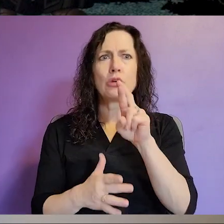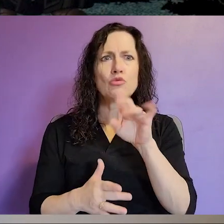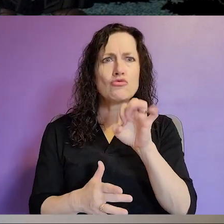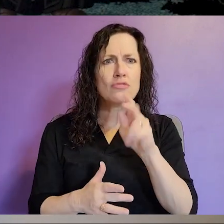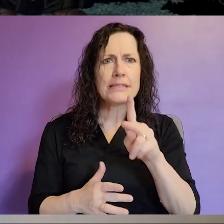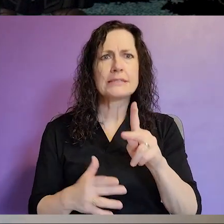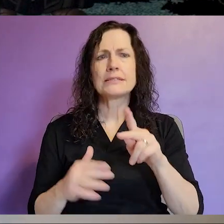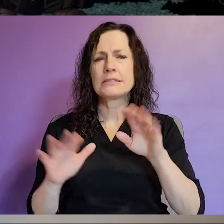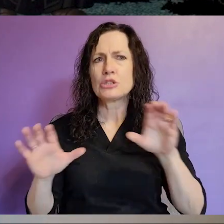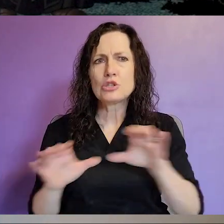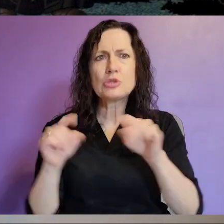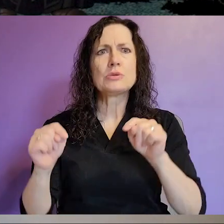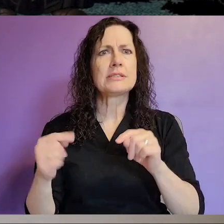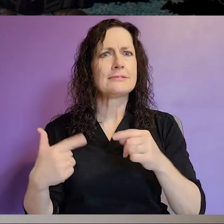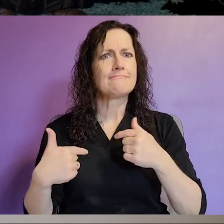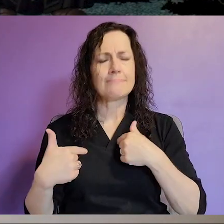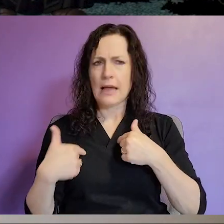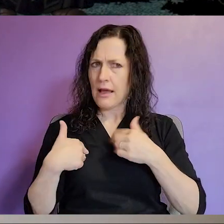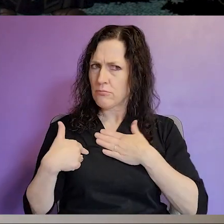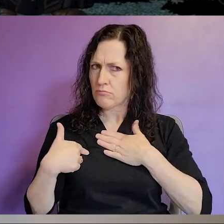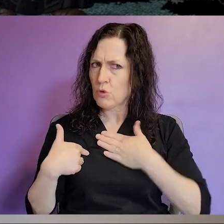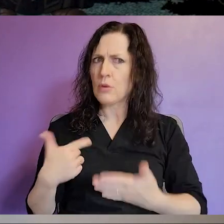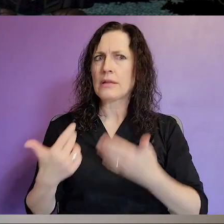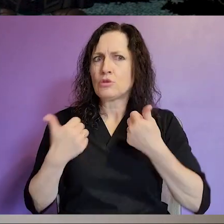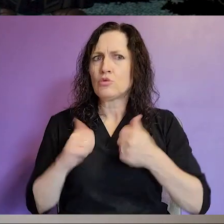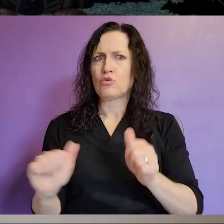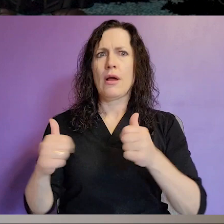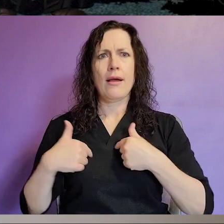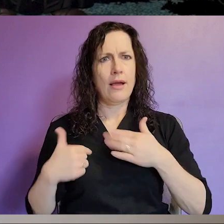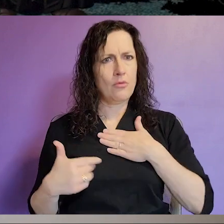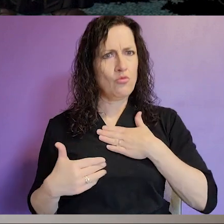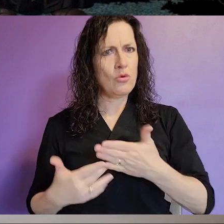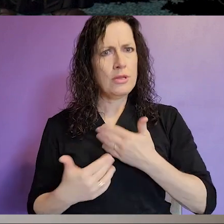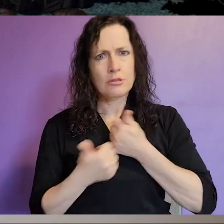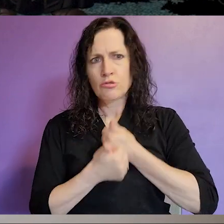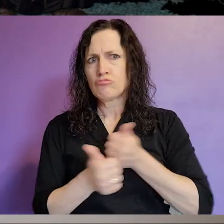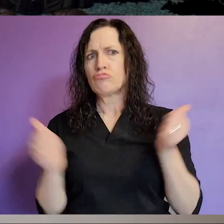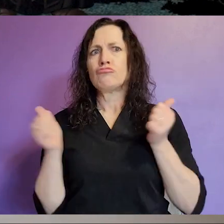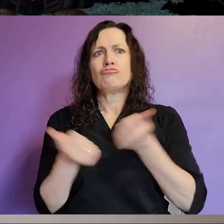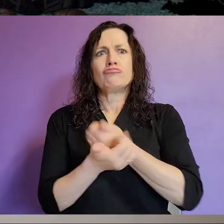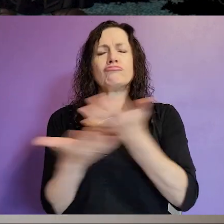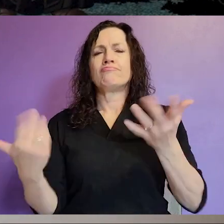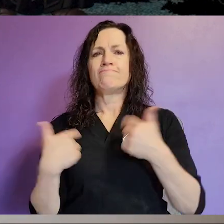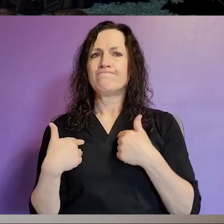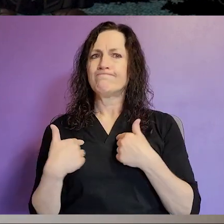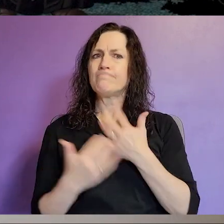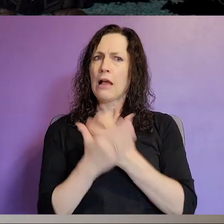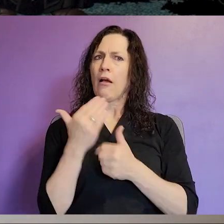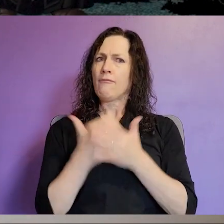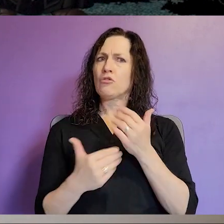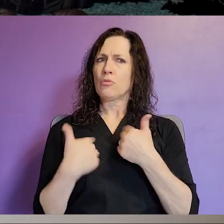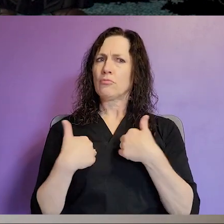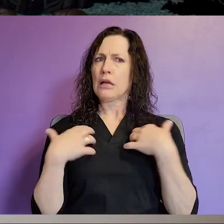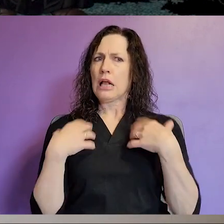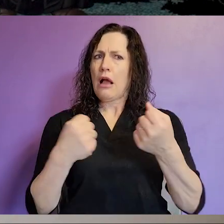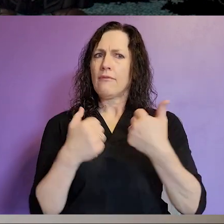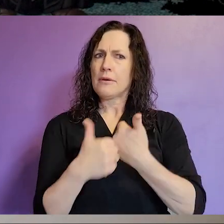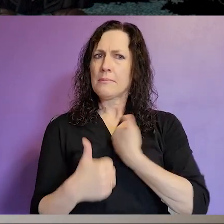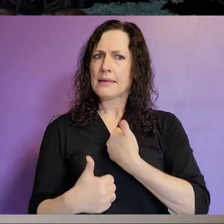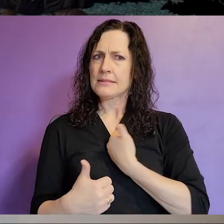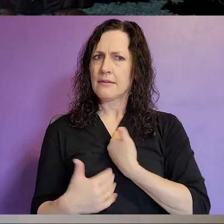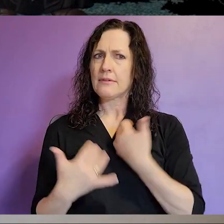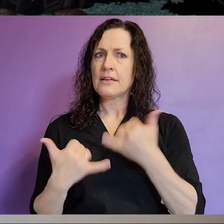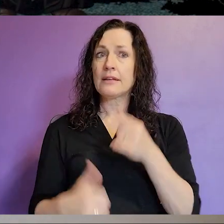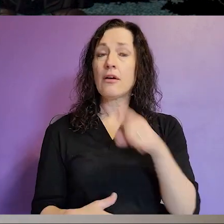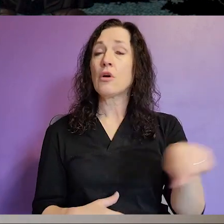good works have been done because I risked. I risked being who I was. I was at home with